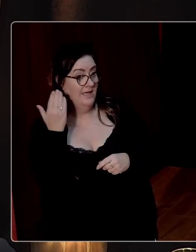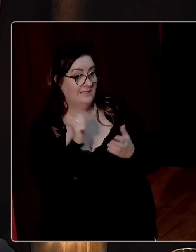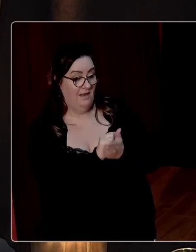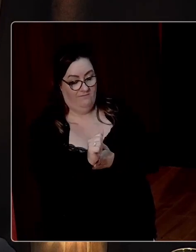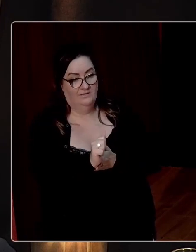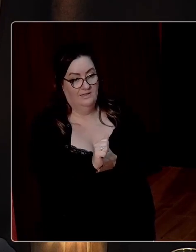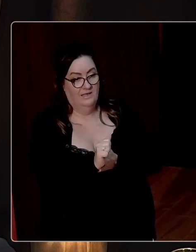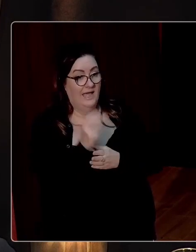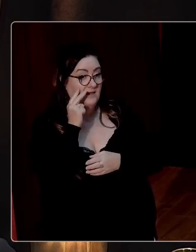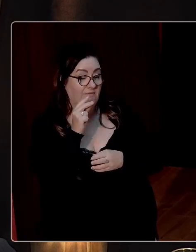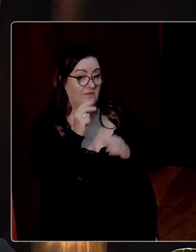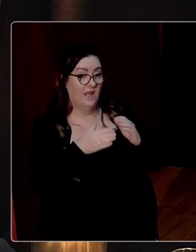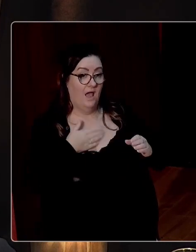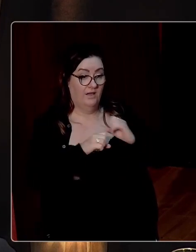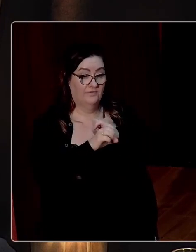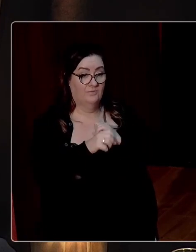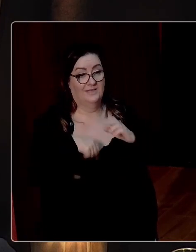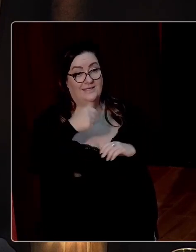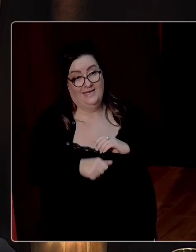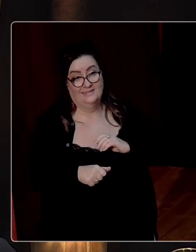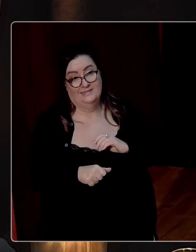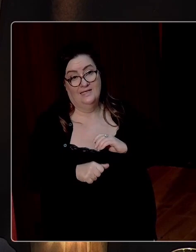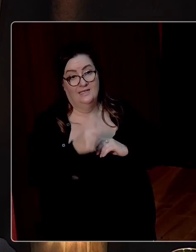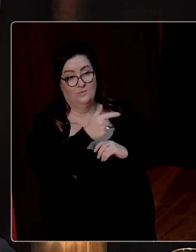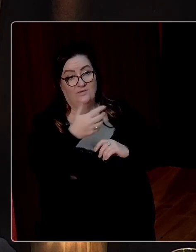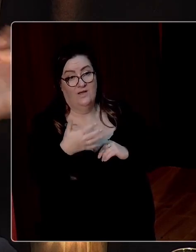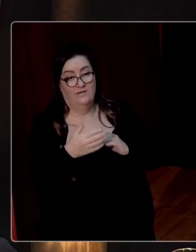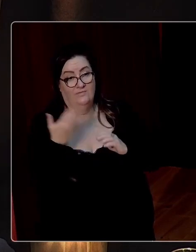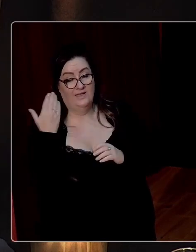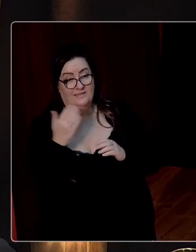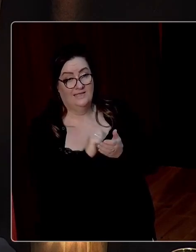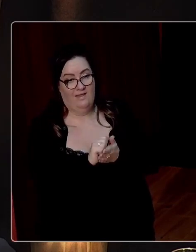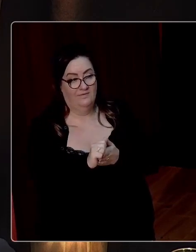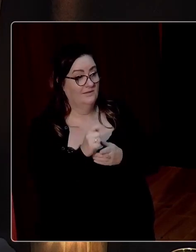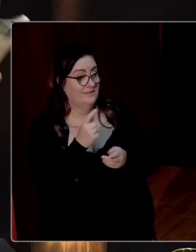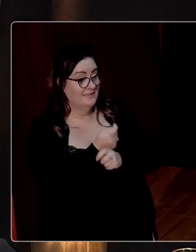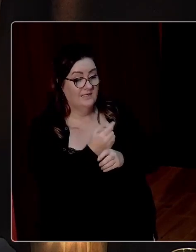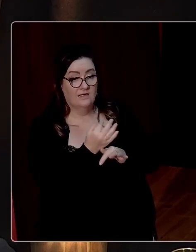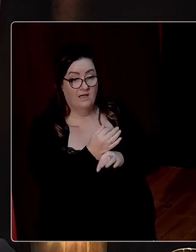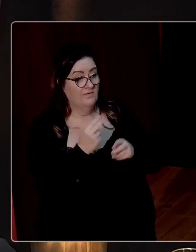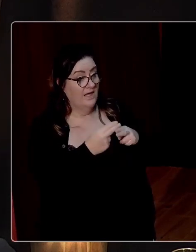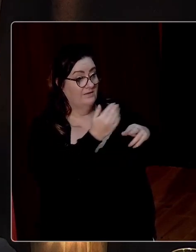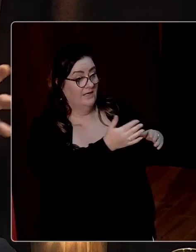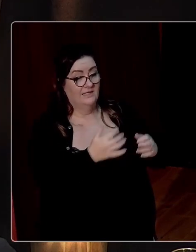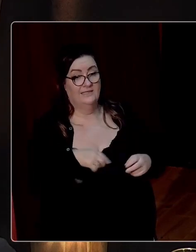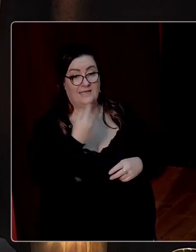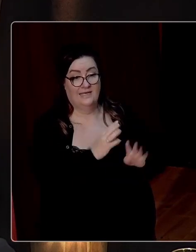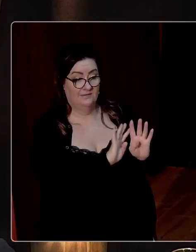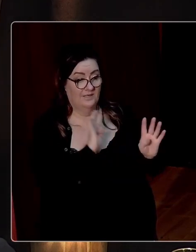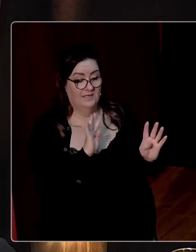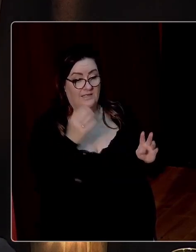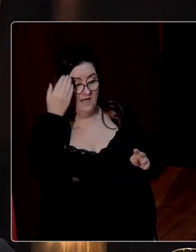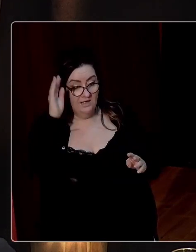past. And for those looking on the live stream, the next session will commence at 25 past 11. There is tea and coffee outside. And also our next panel is in